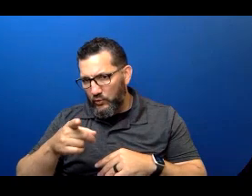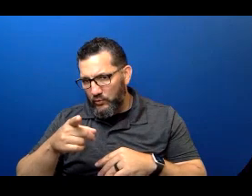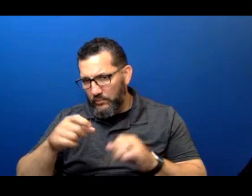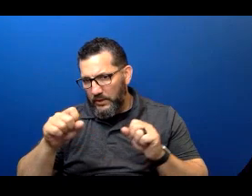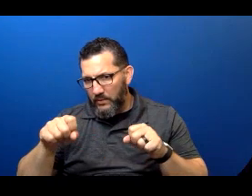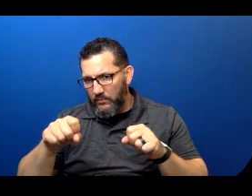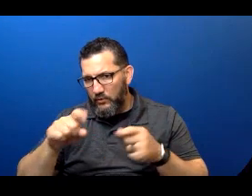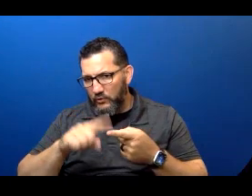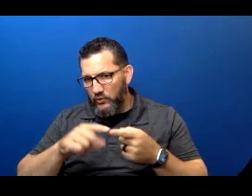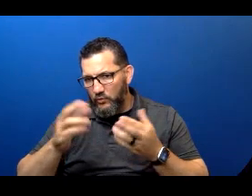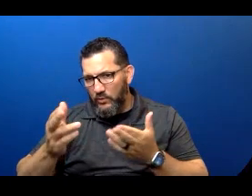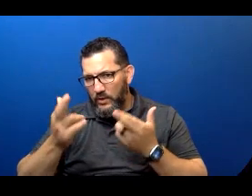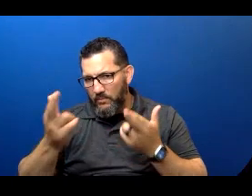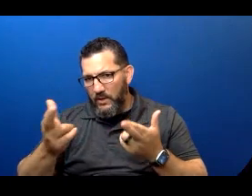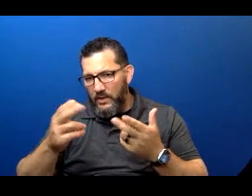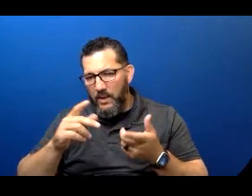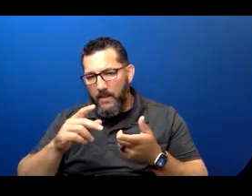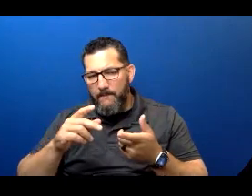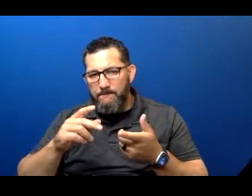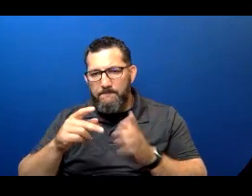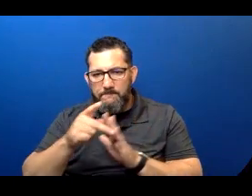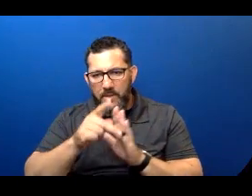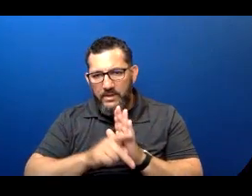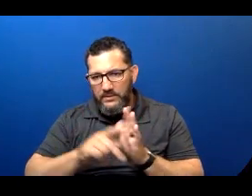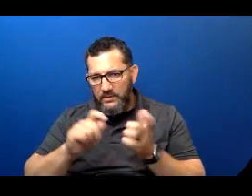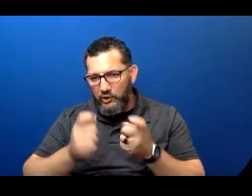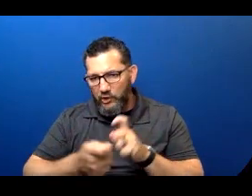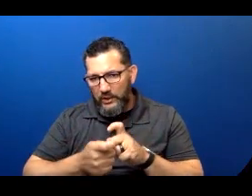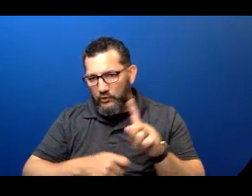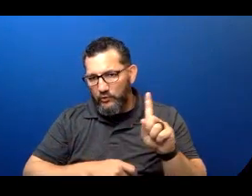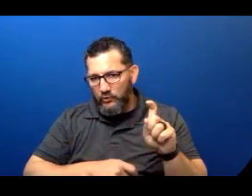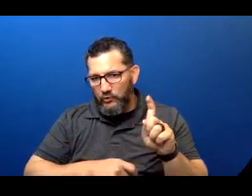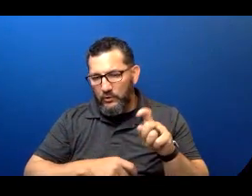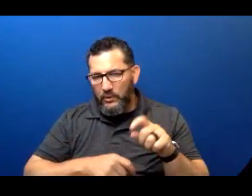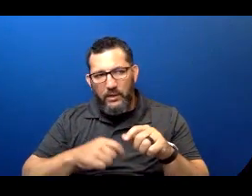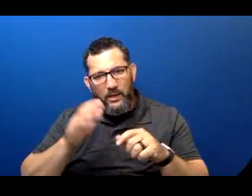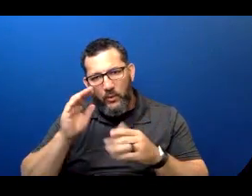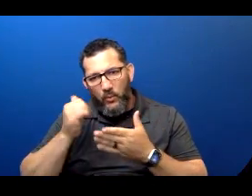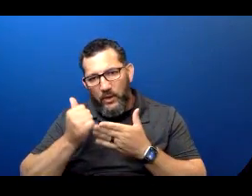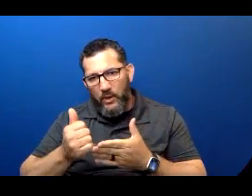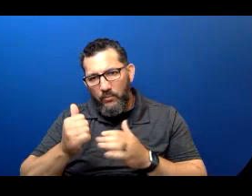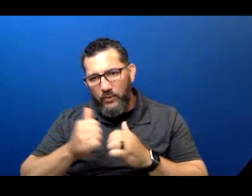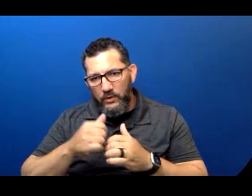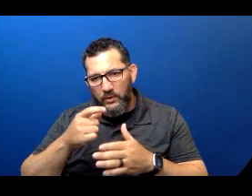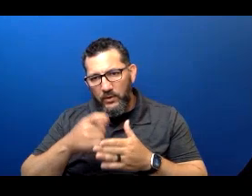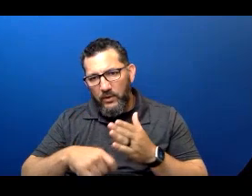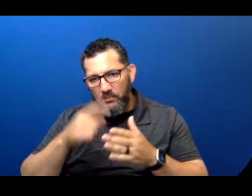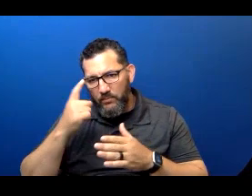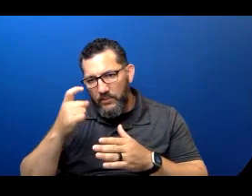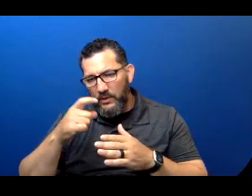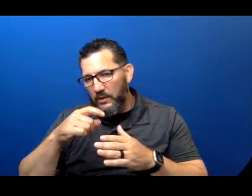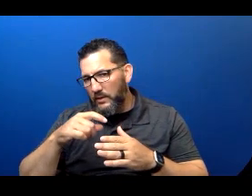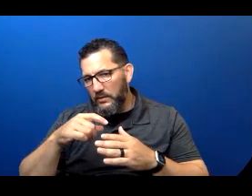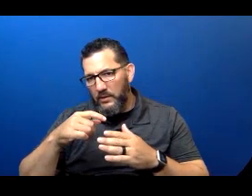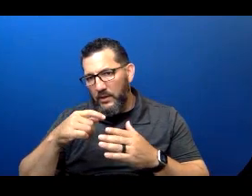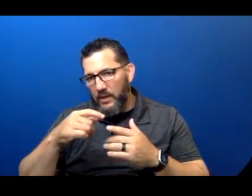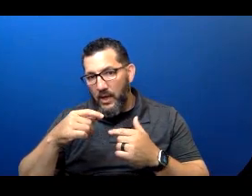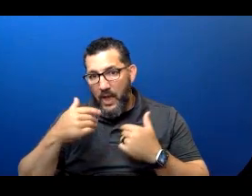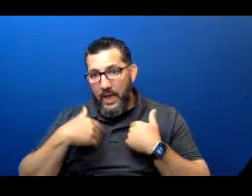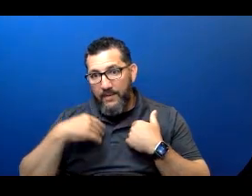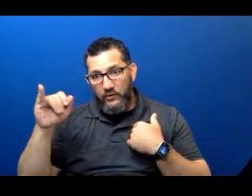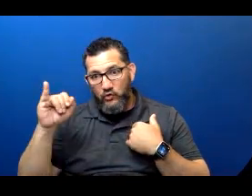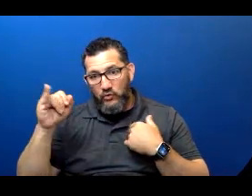to recommend like a policy change that would help with the cost? Because yes, I'm fully insured, but my insurance